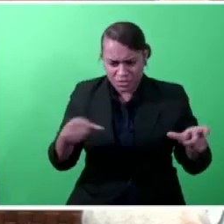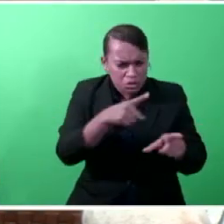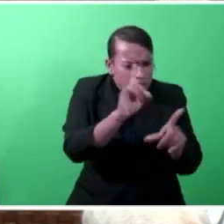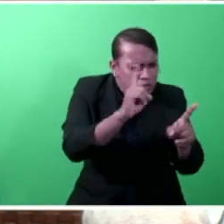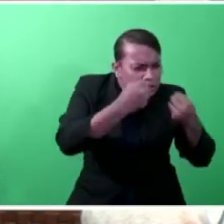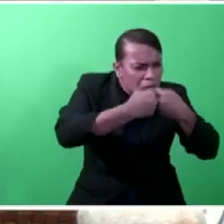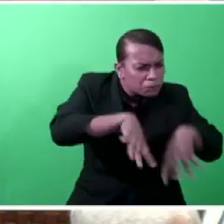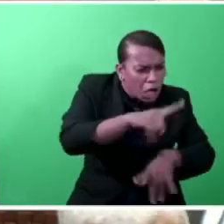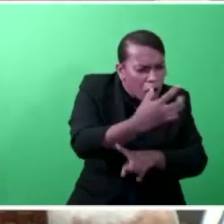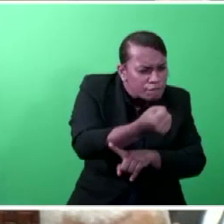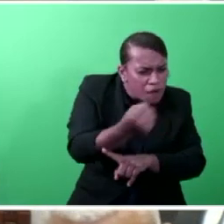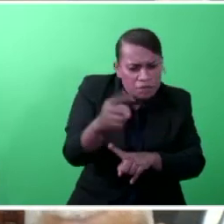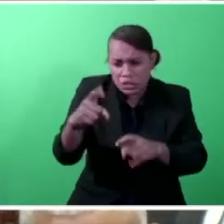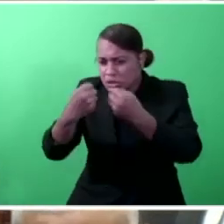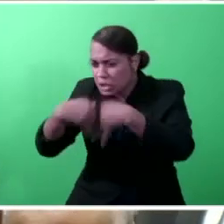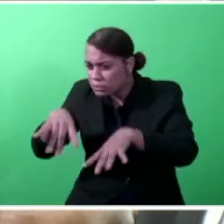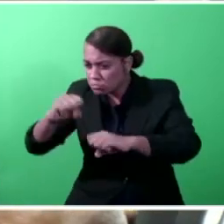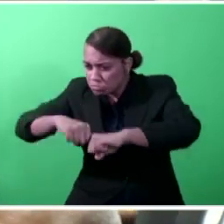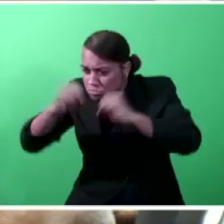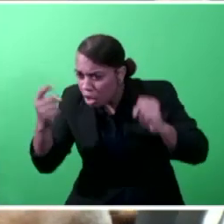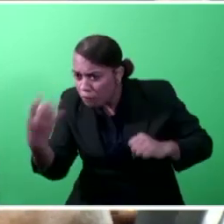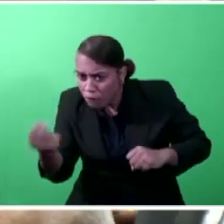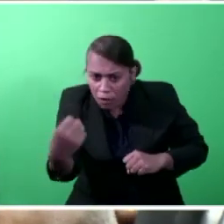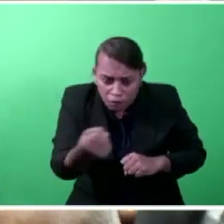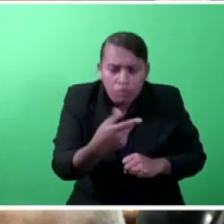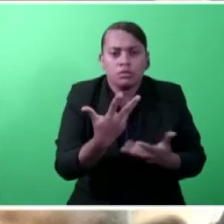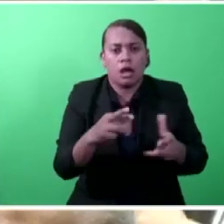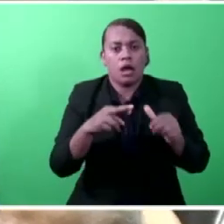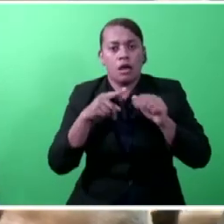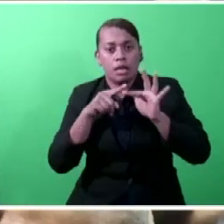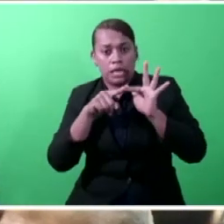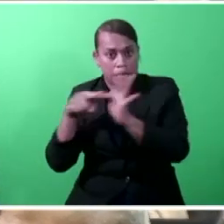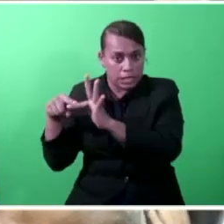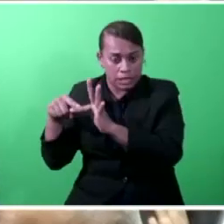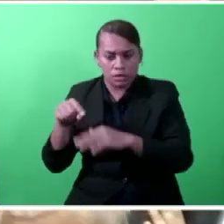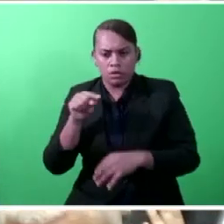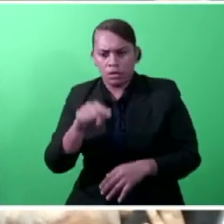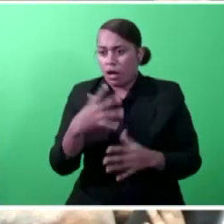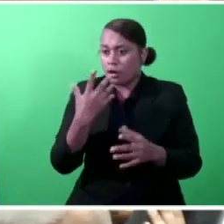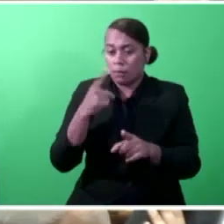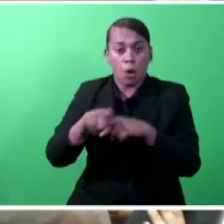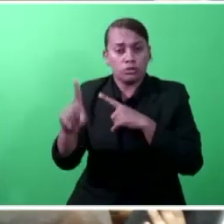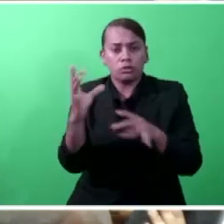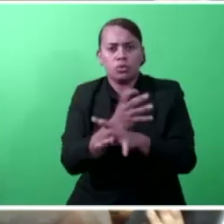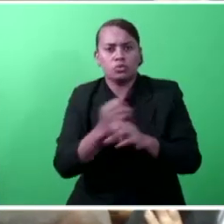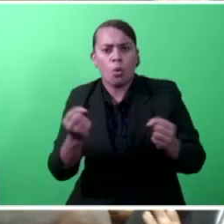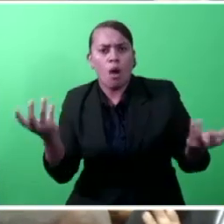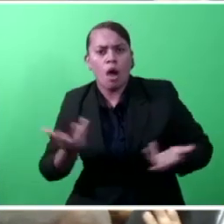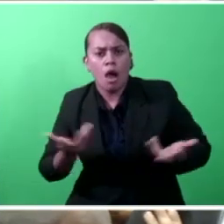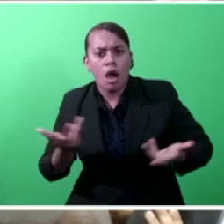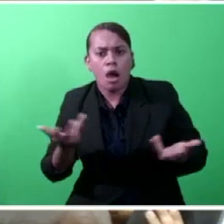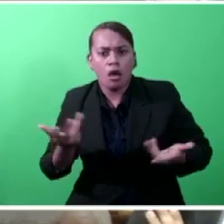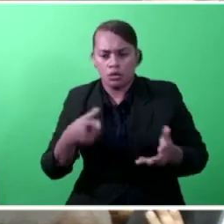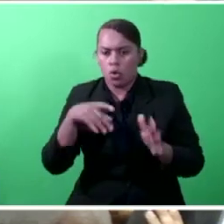we found that in the Eastern Division, it had sustained most damages amounting to